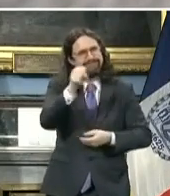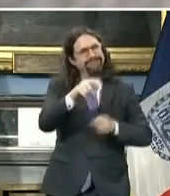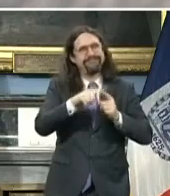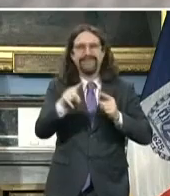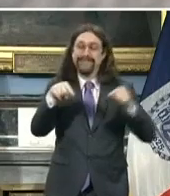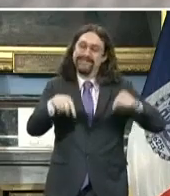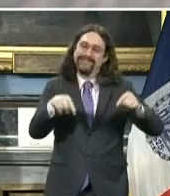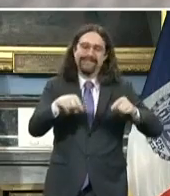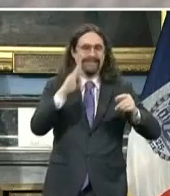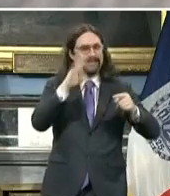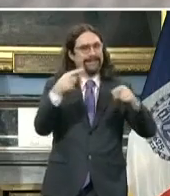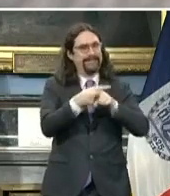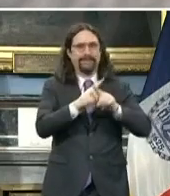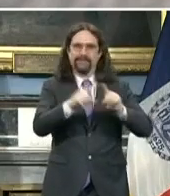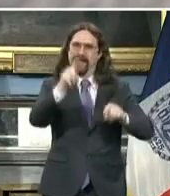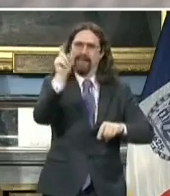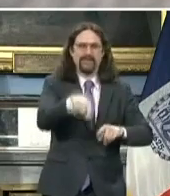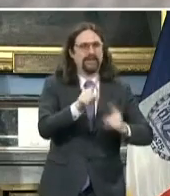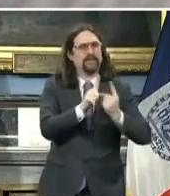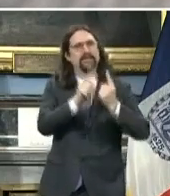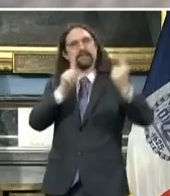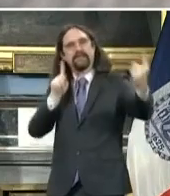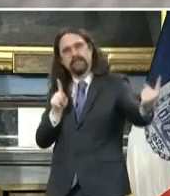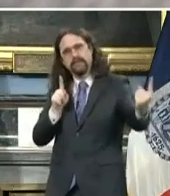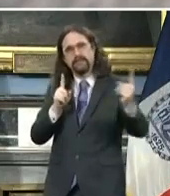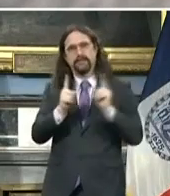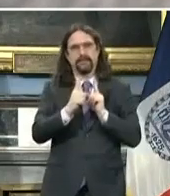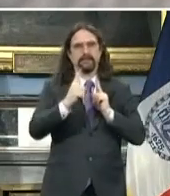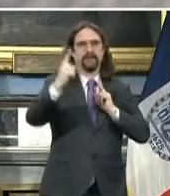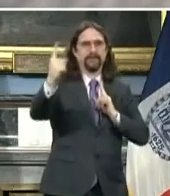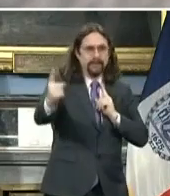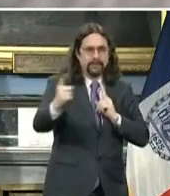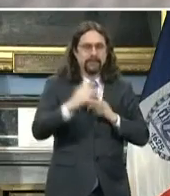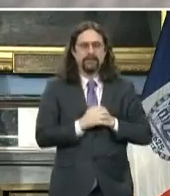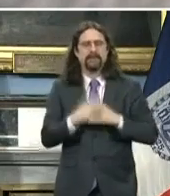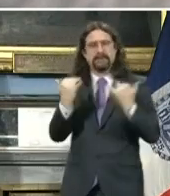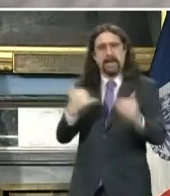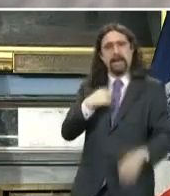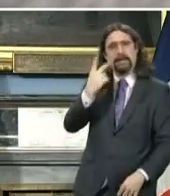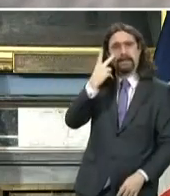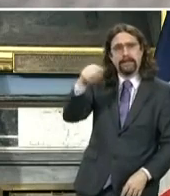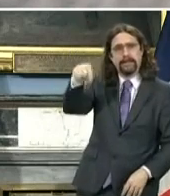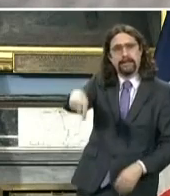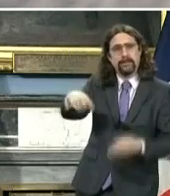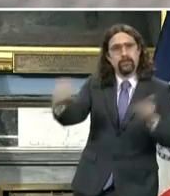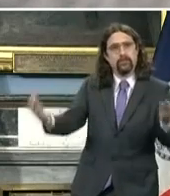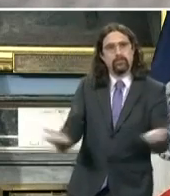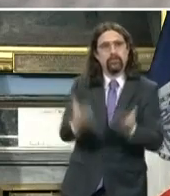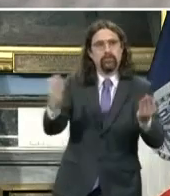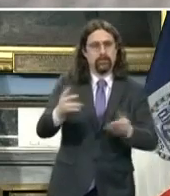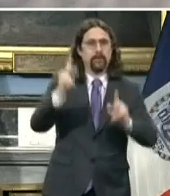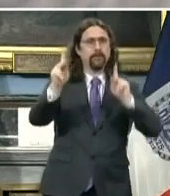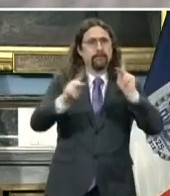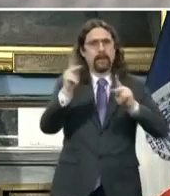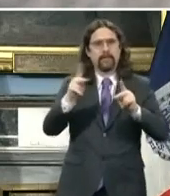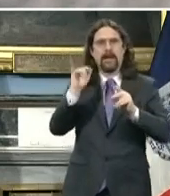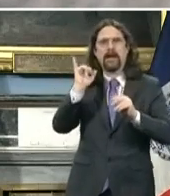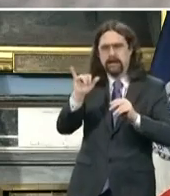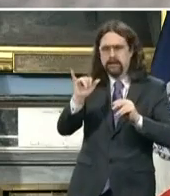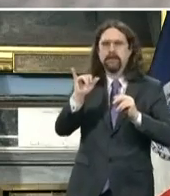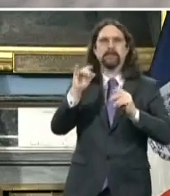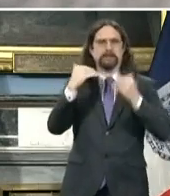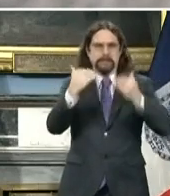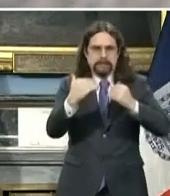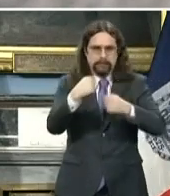it the right way, doing it the smart way, the healthy way, but coming together in common cause to help other people. And I really want to thank these two